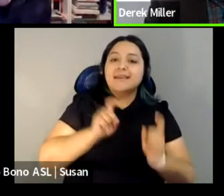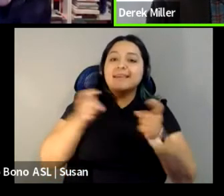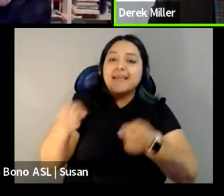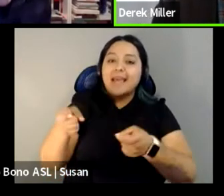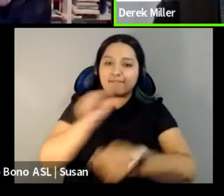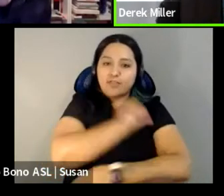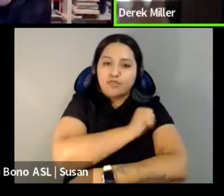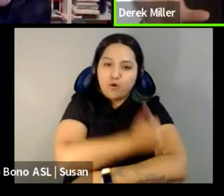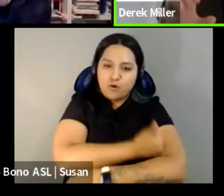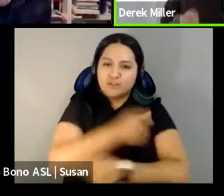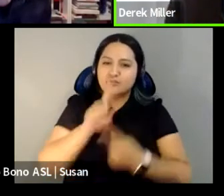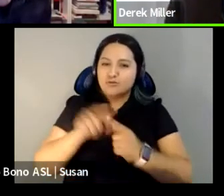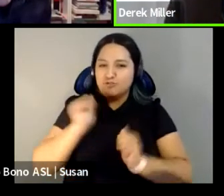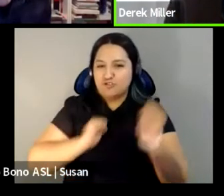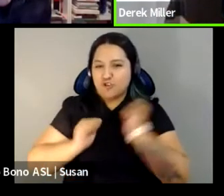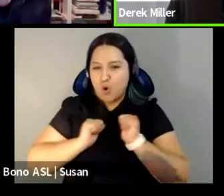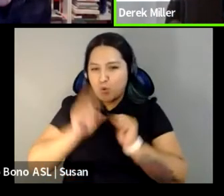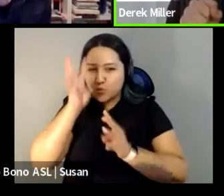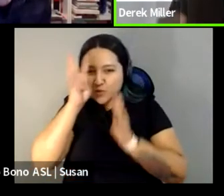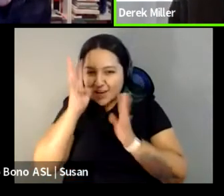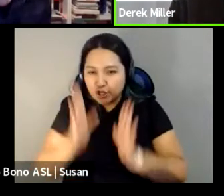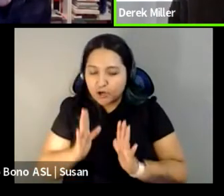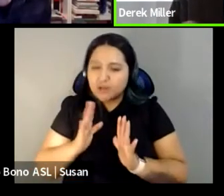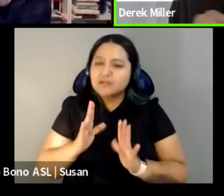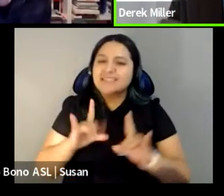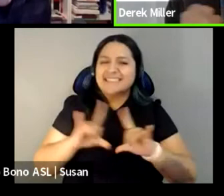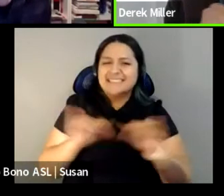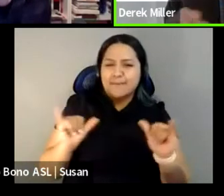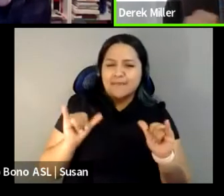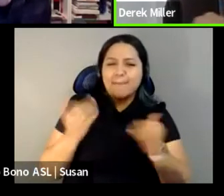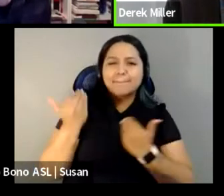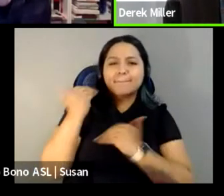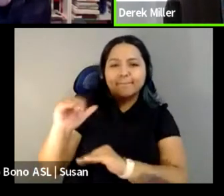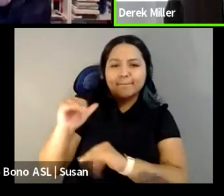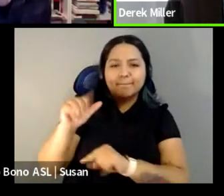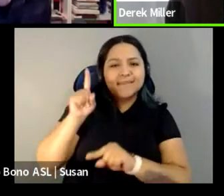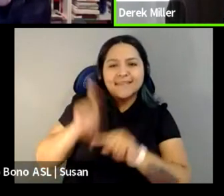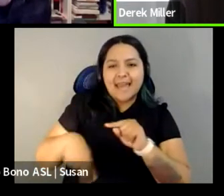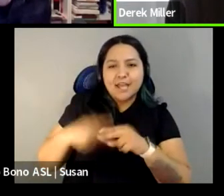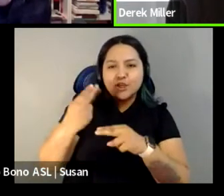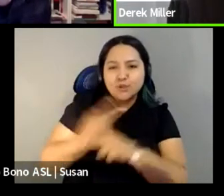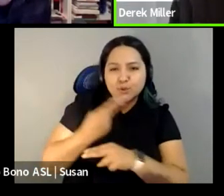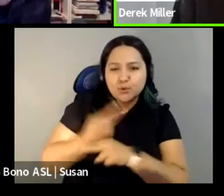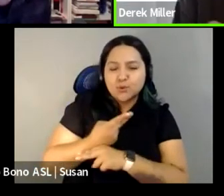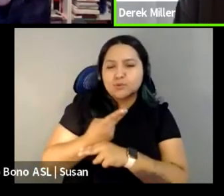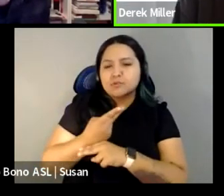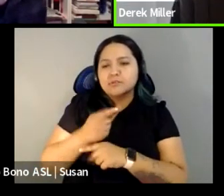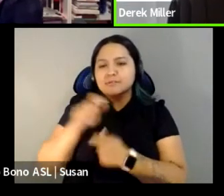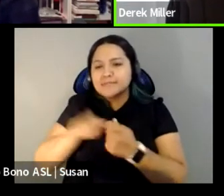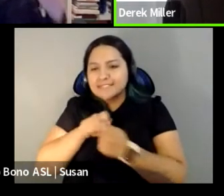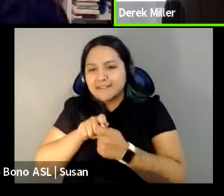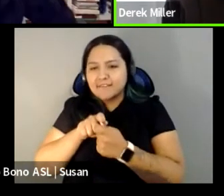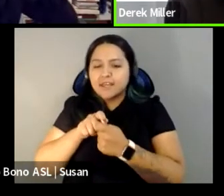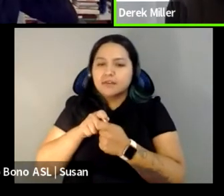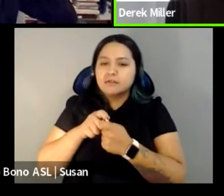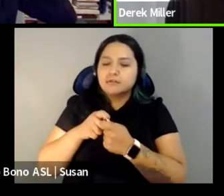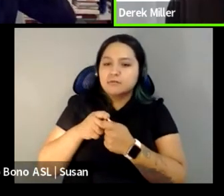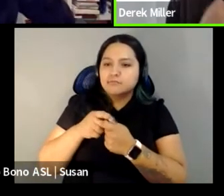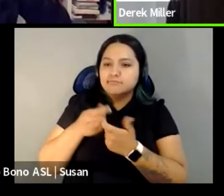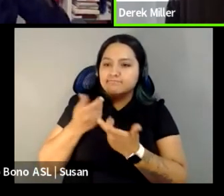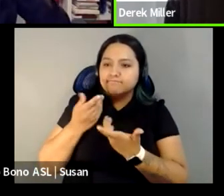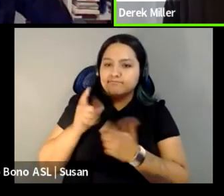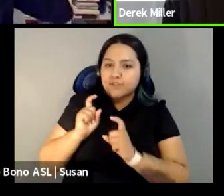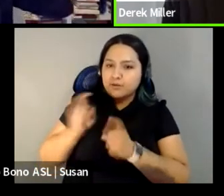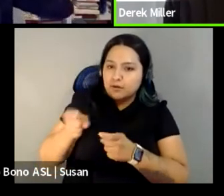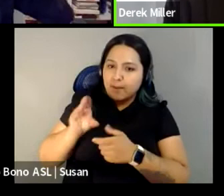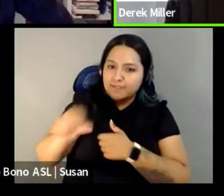the show, as well as constrained it in their resistance to using certain types of compensation or contract with those same writers.